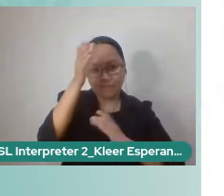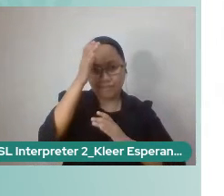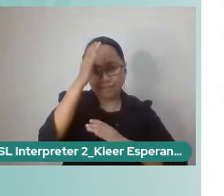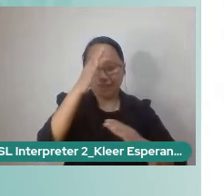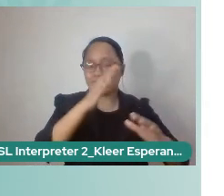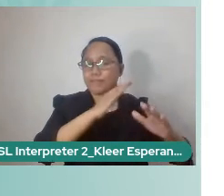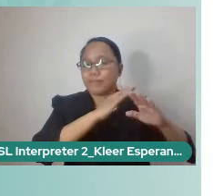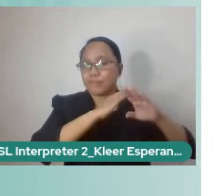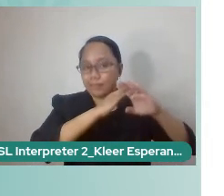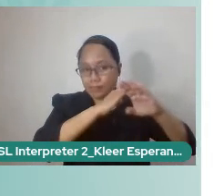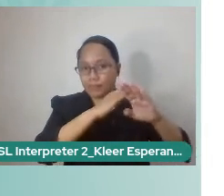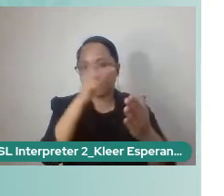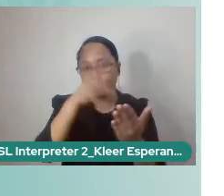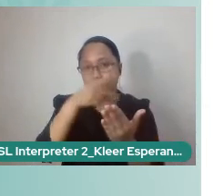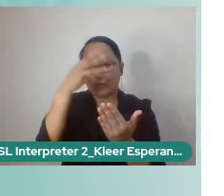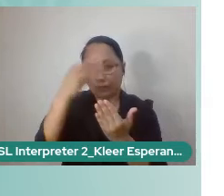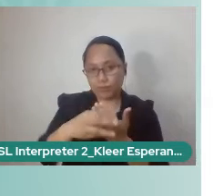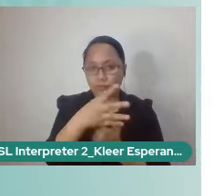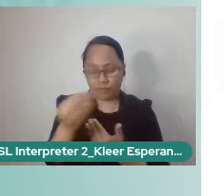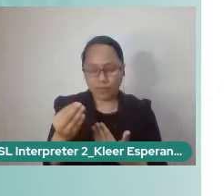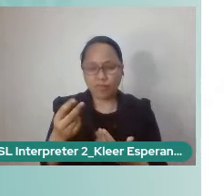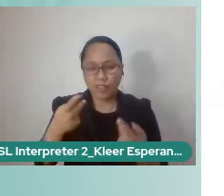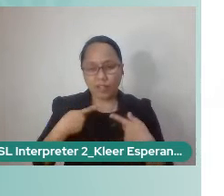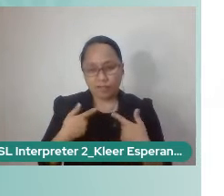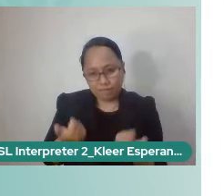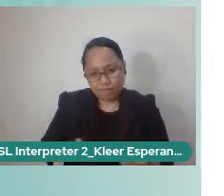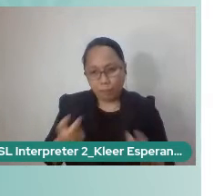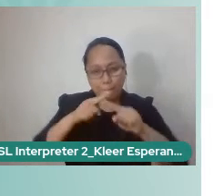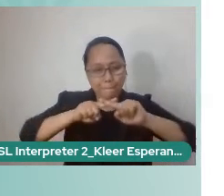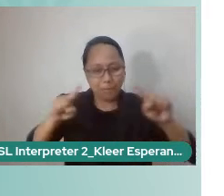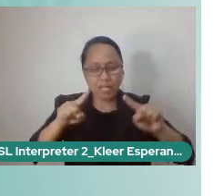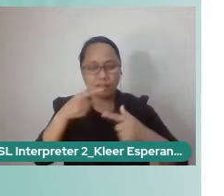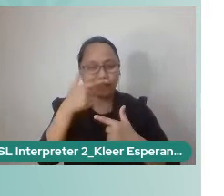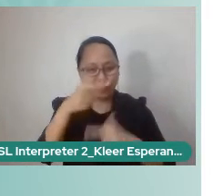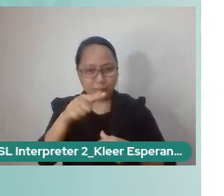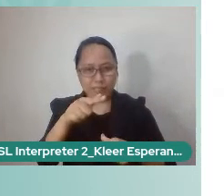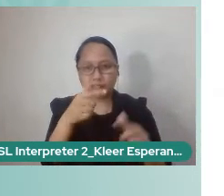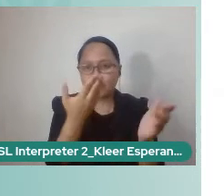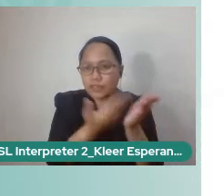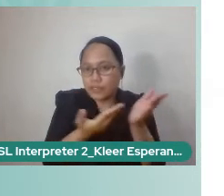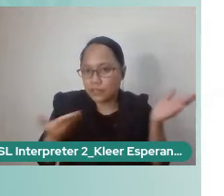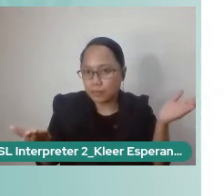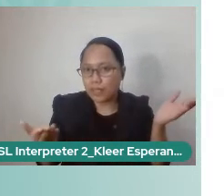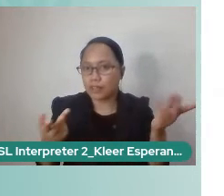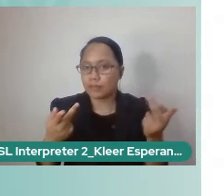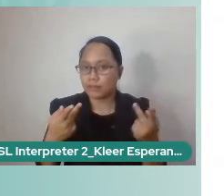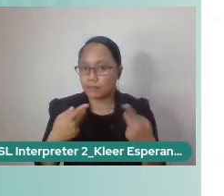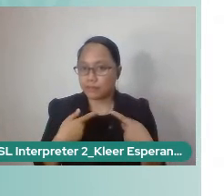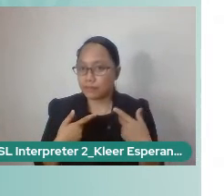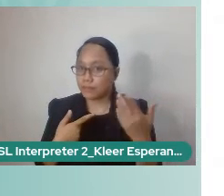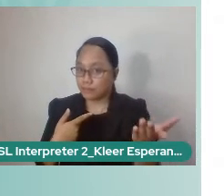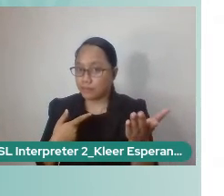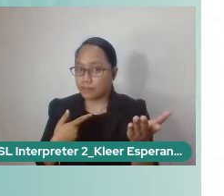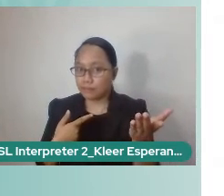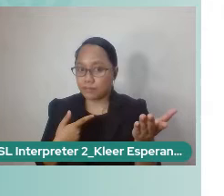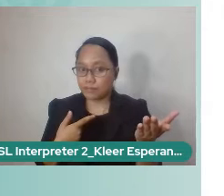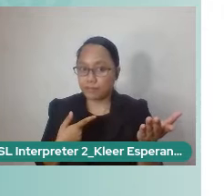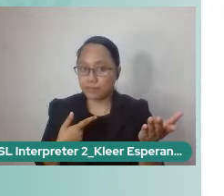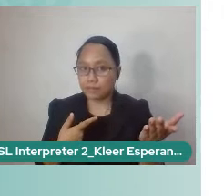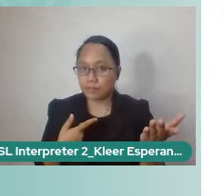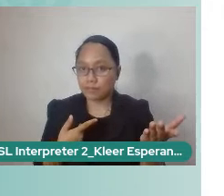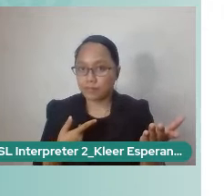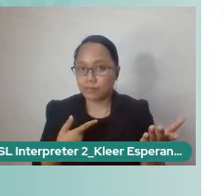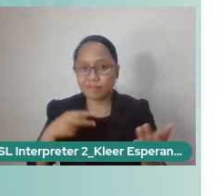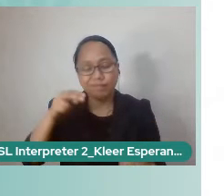of equipment and supply, straighten policy and the training system, and the awareness and the demand creation, access